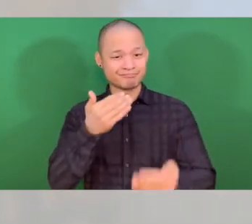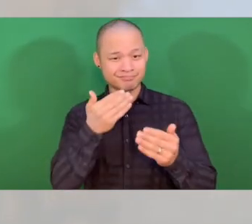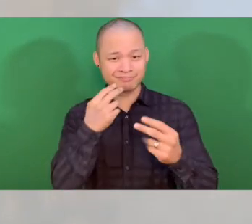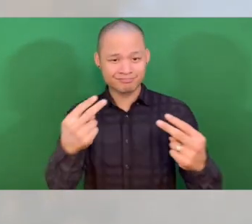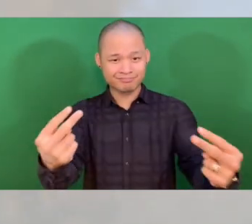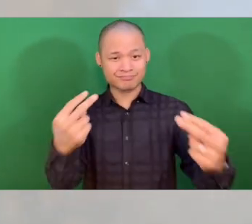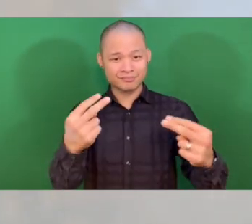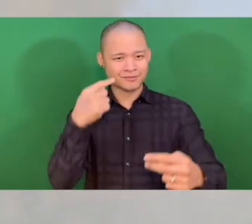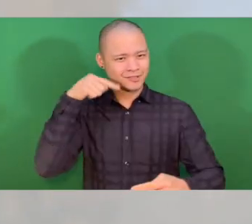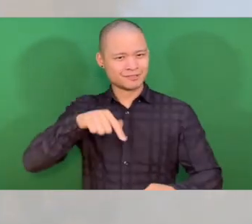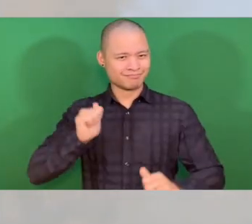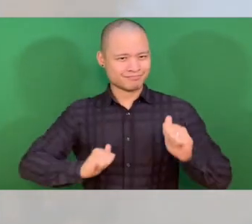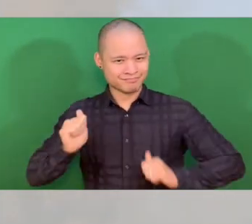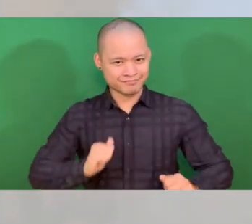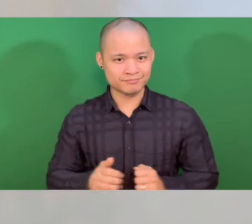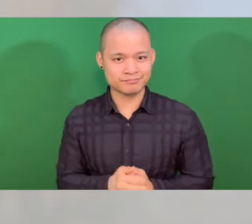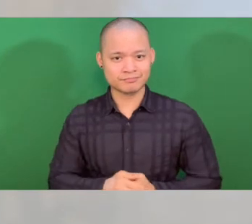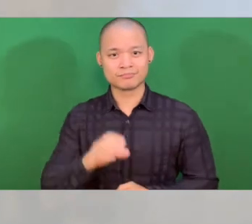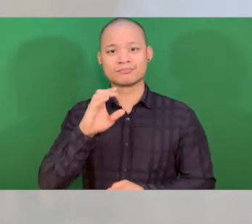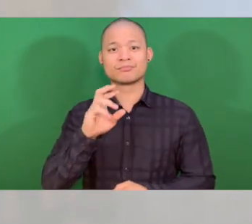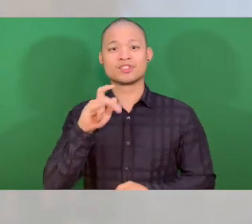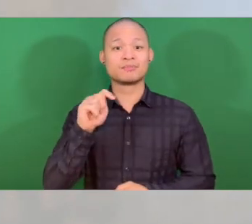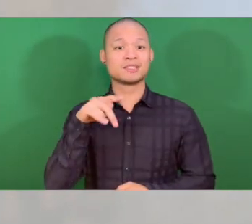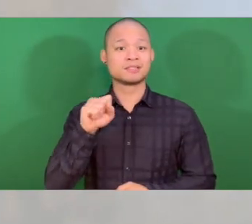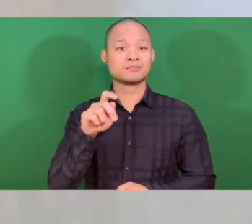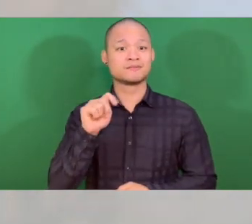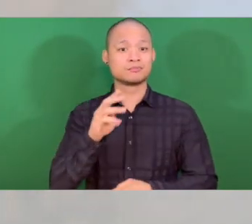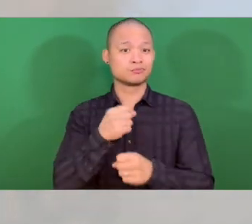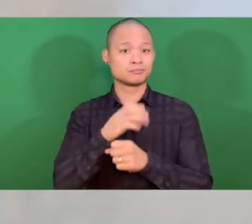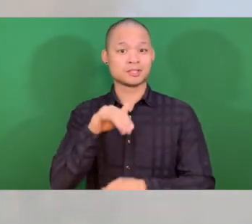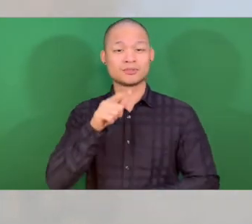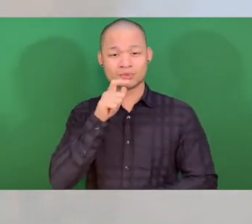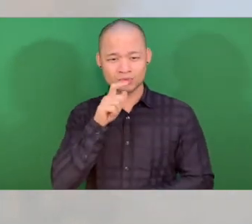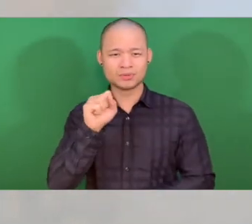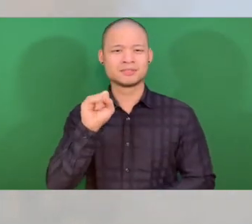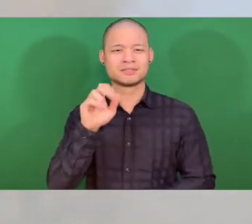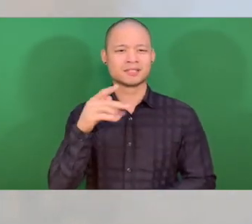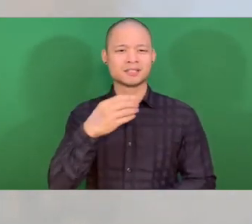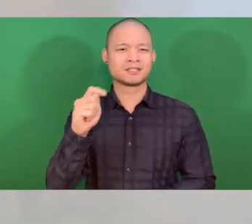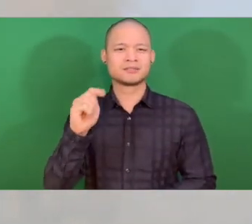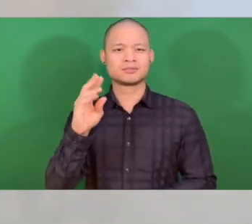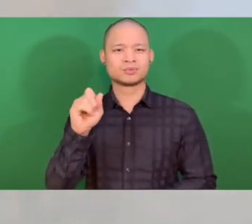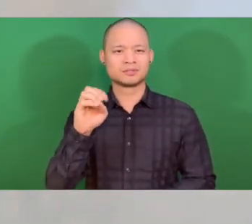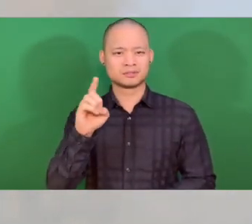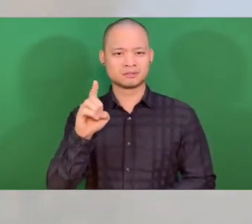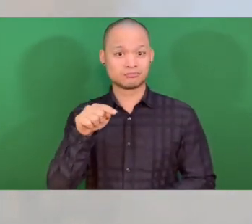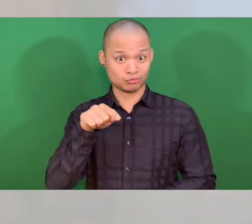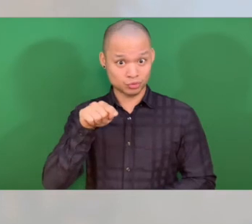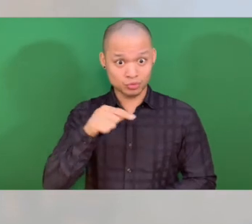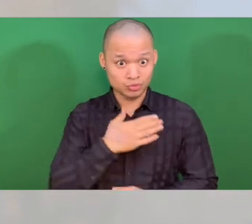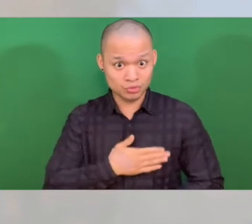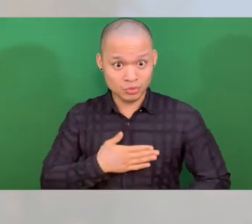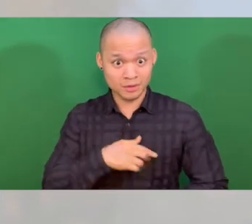us for this series. Now, Crip Tips TV is produced by Sick and Twisted Theatre. And if you enjoyed this series, you should follow